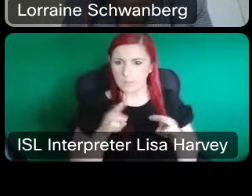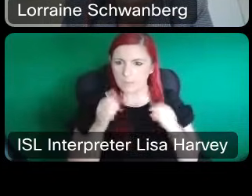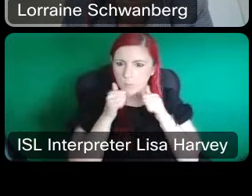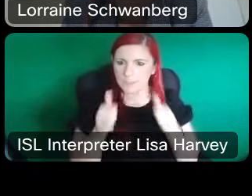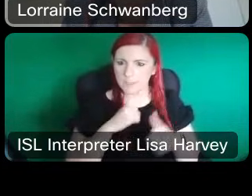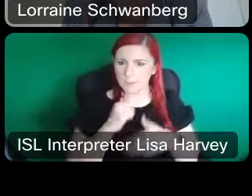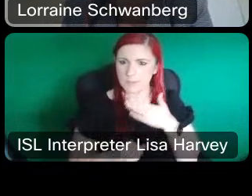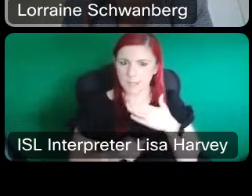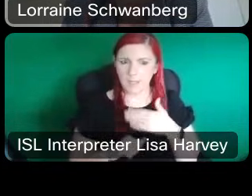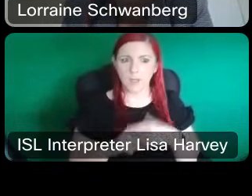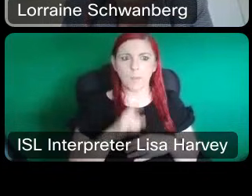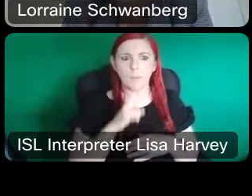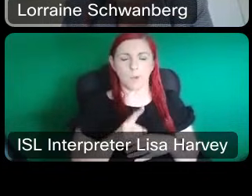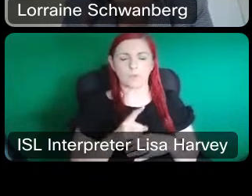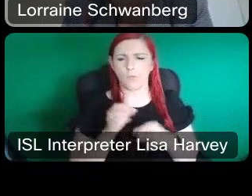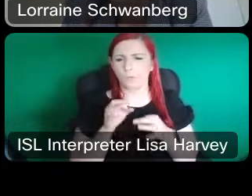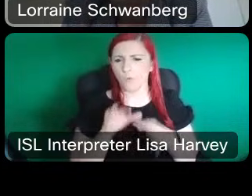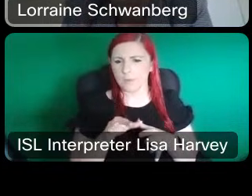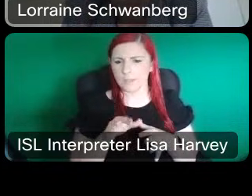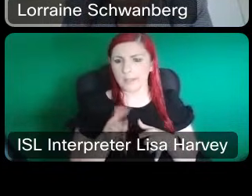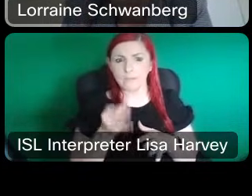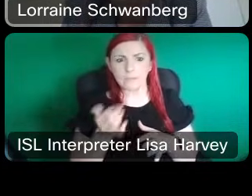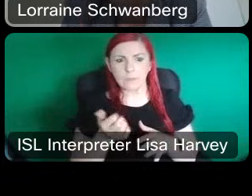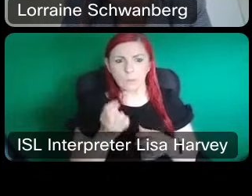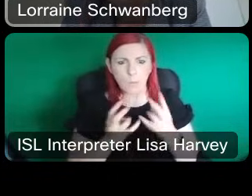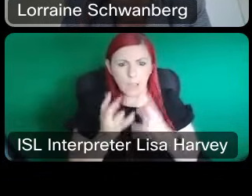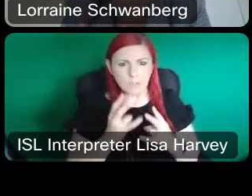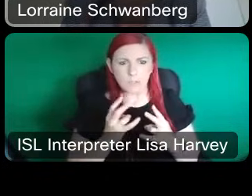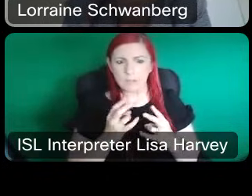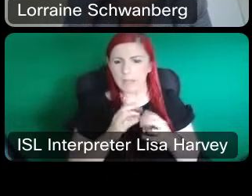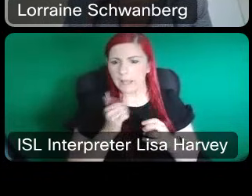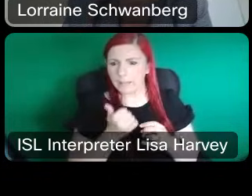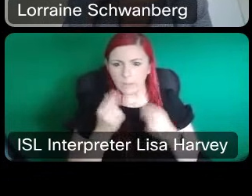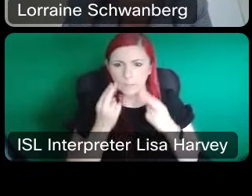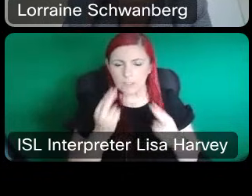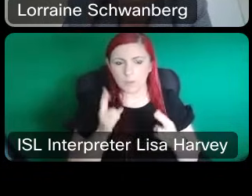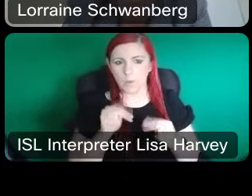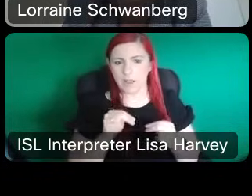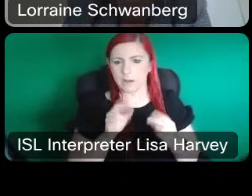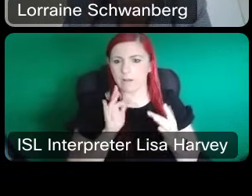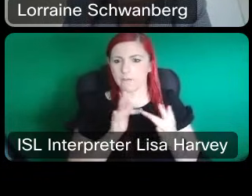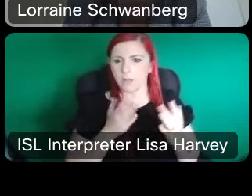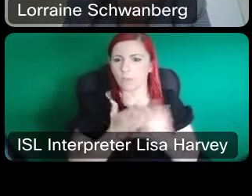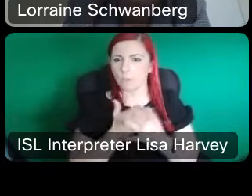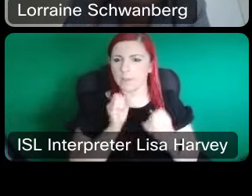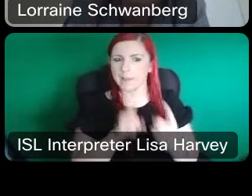webinar. But as ever, we encourage you to get in contact with our team by contacting